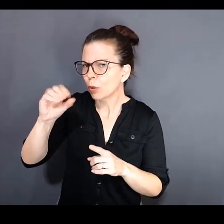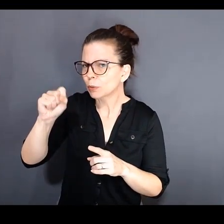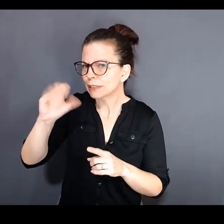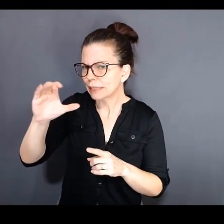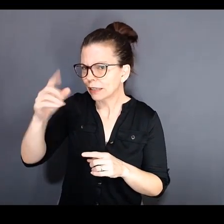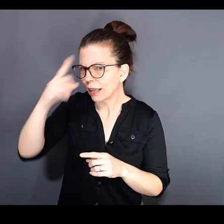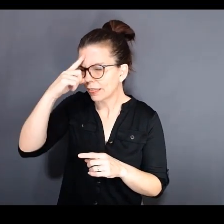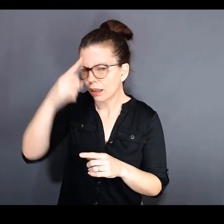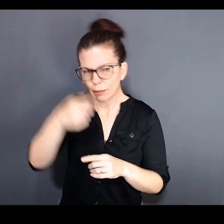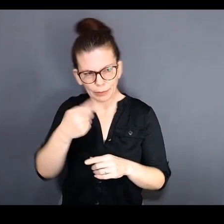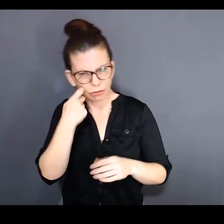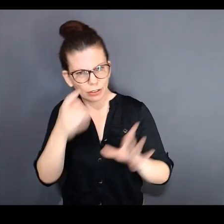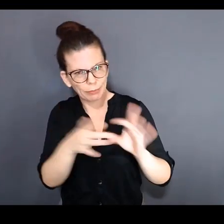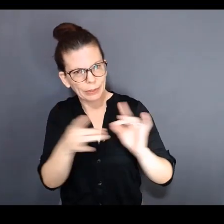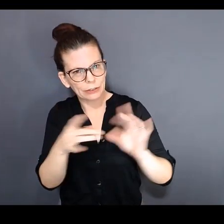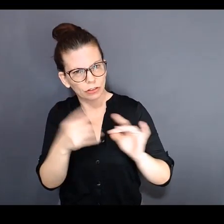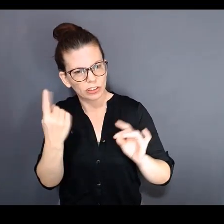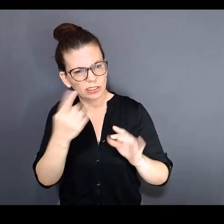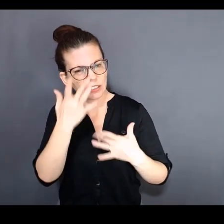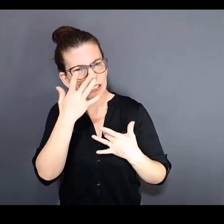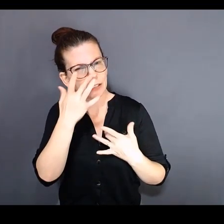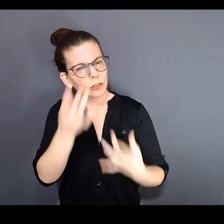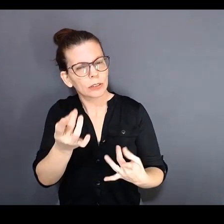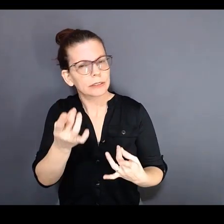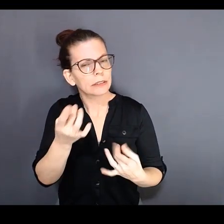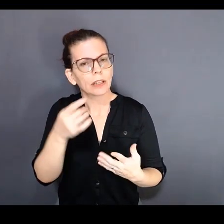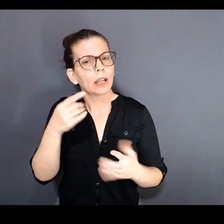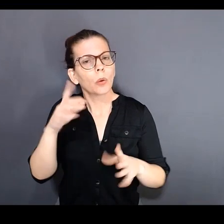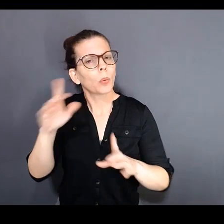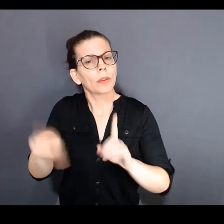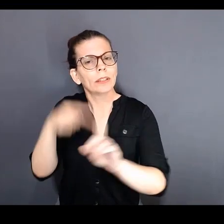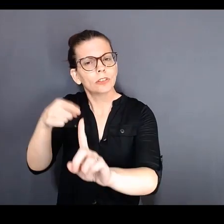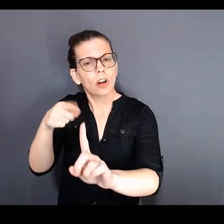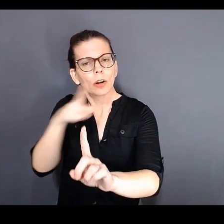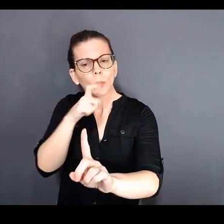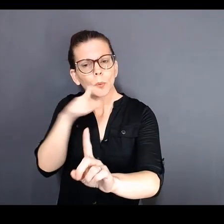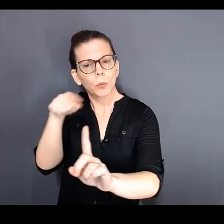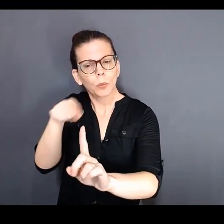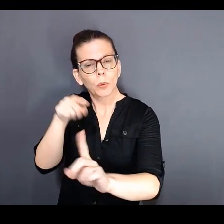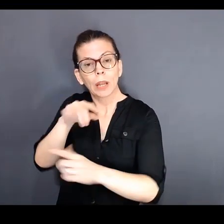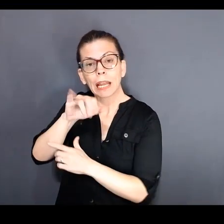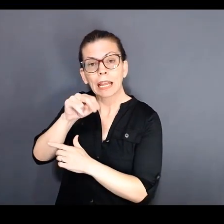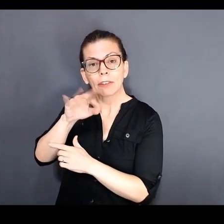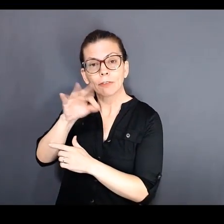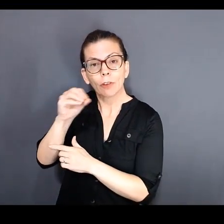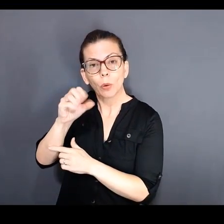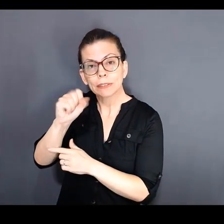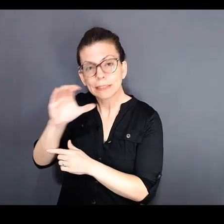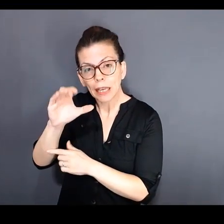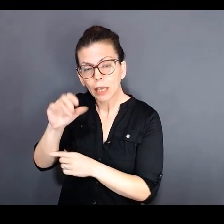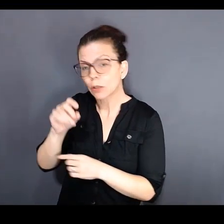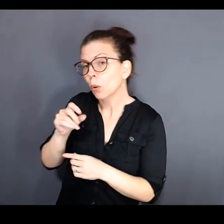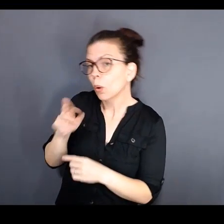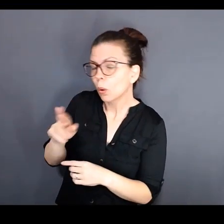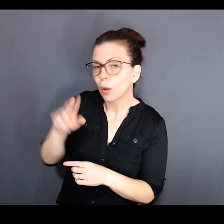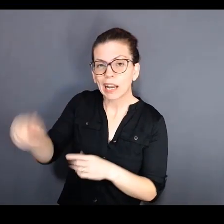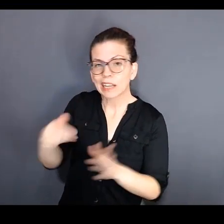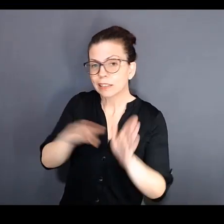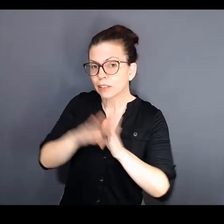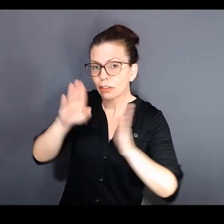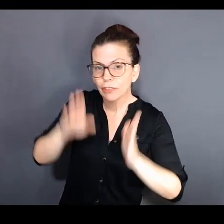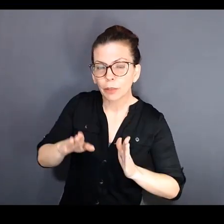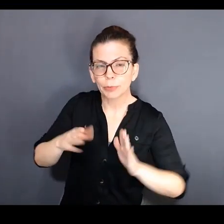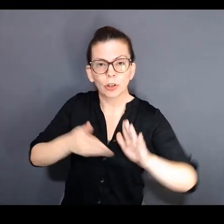InfoSec people. But you just mentioned something interesting. So which is the target for this? Will be InfoSec teams or like